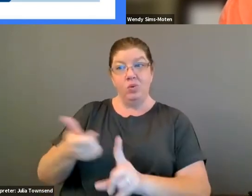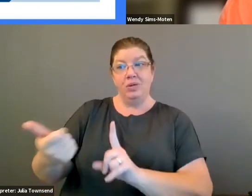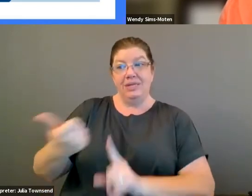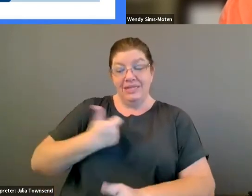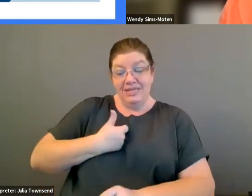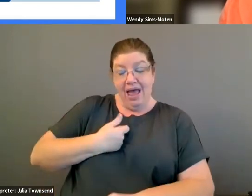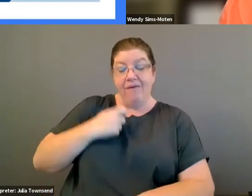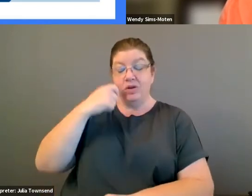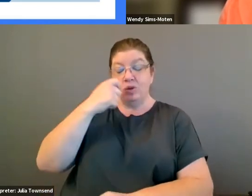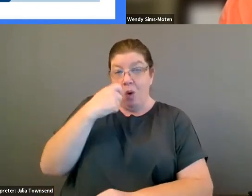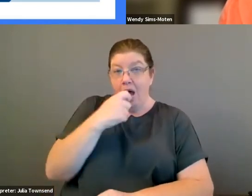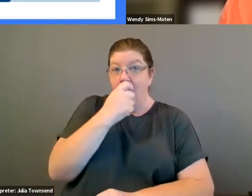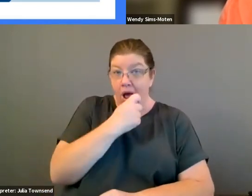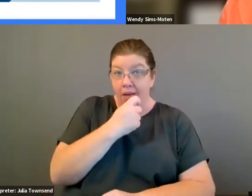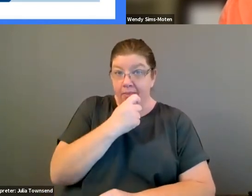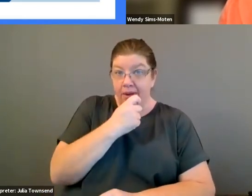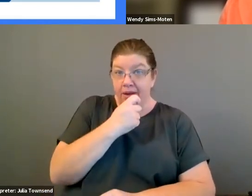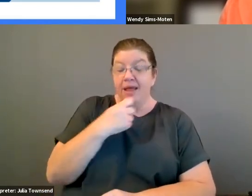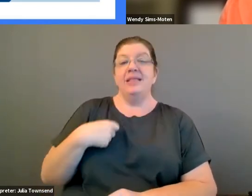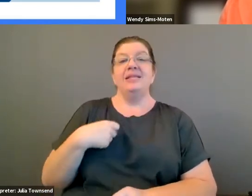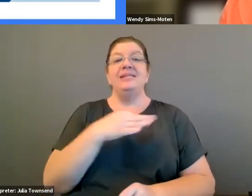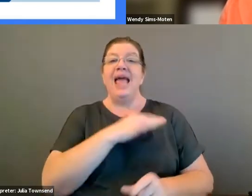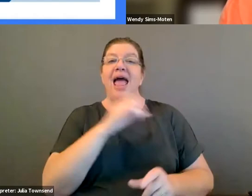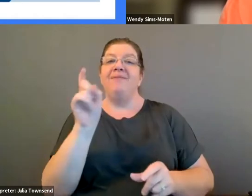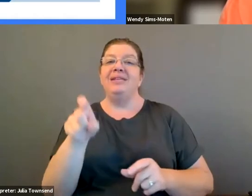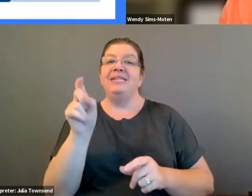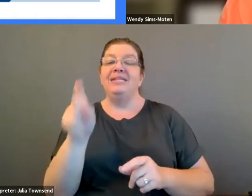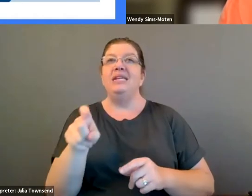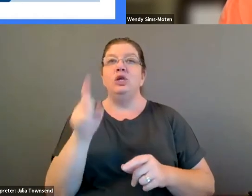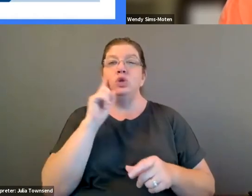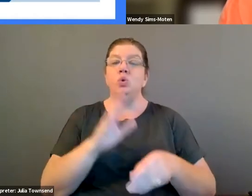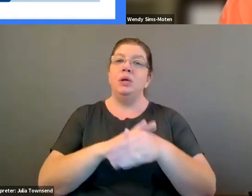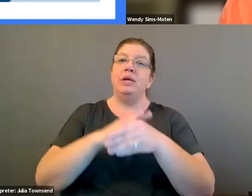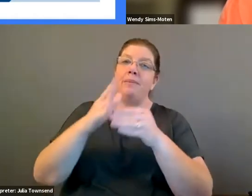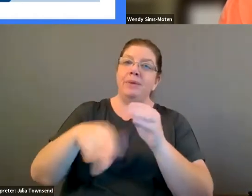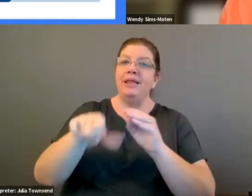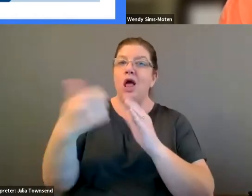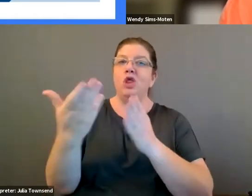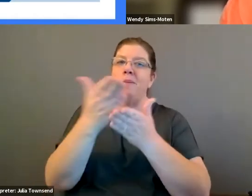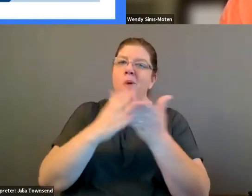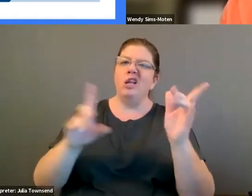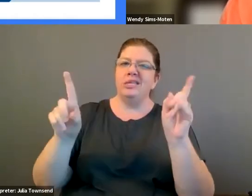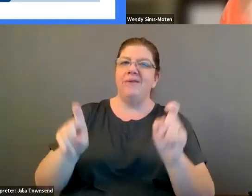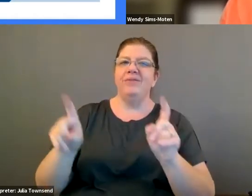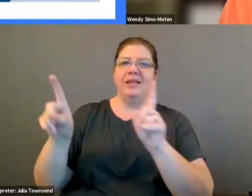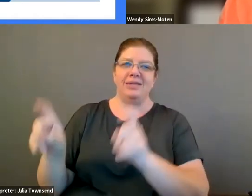self-swab, personnel are needed to complete the other parts of the test